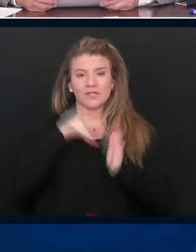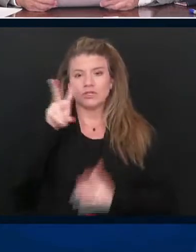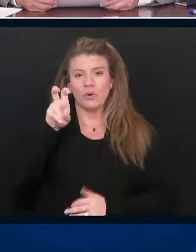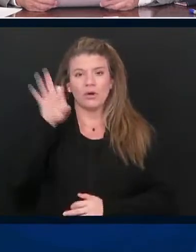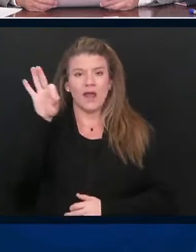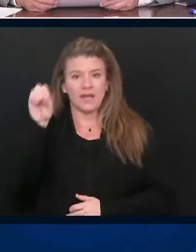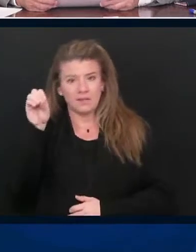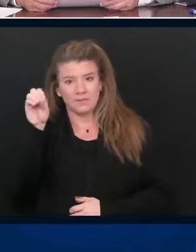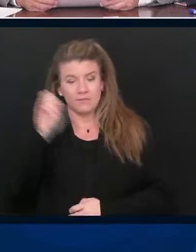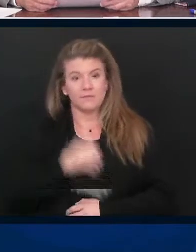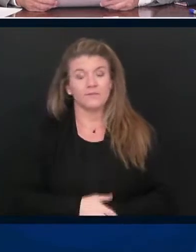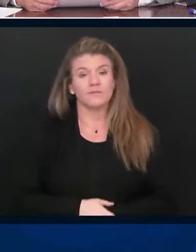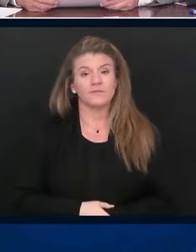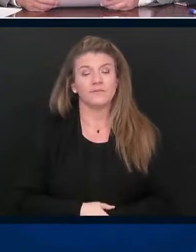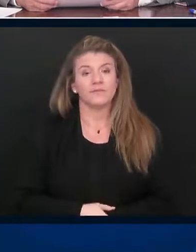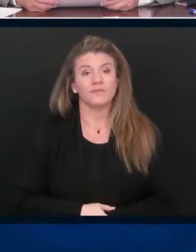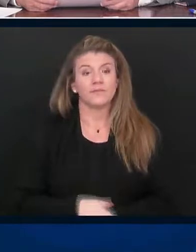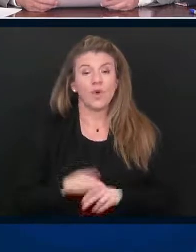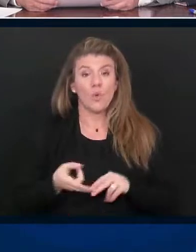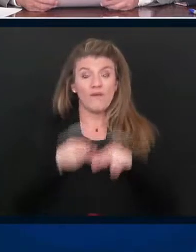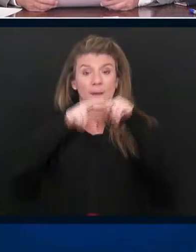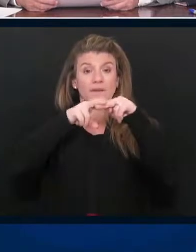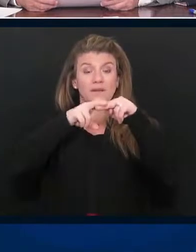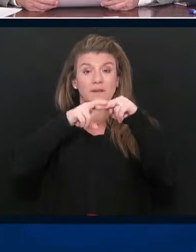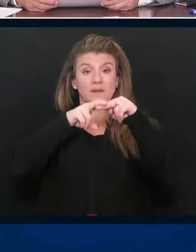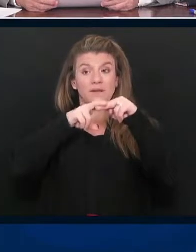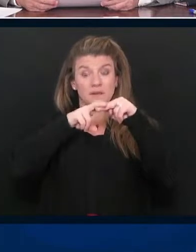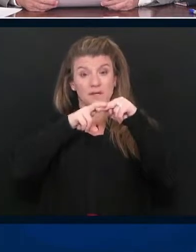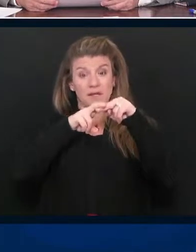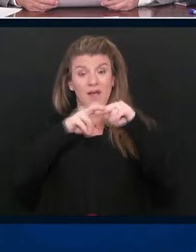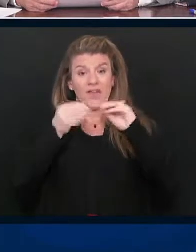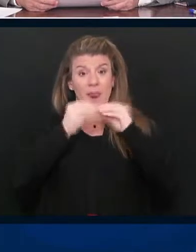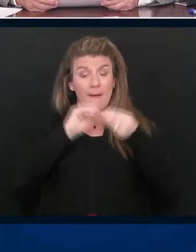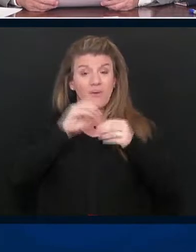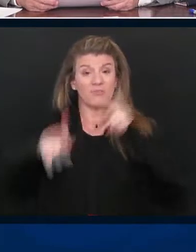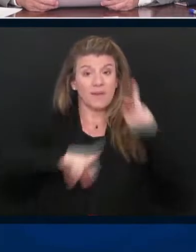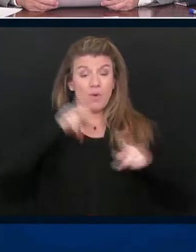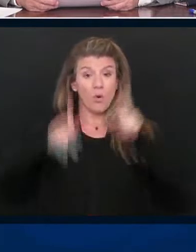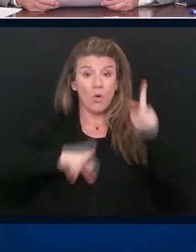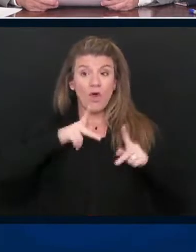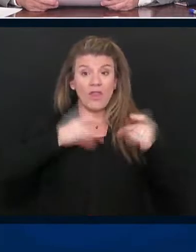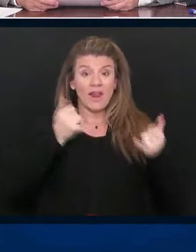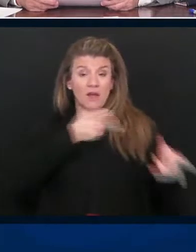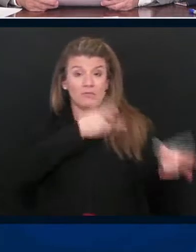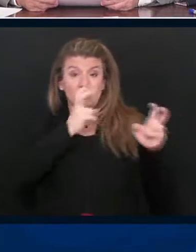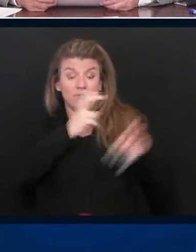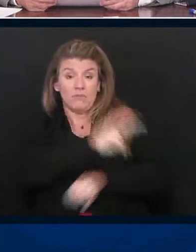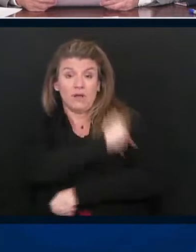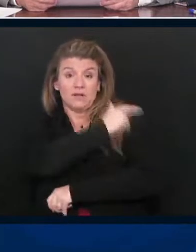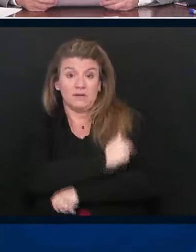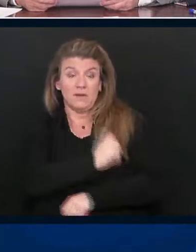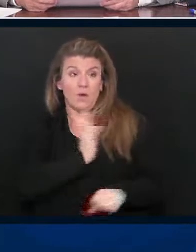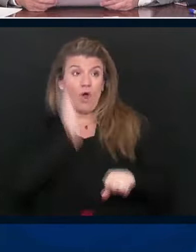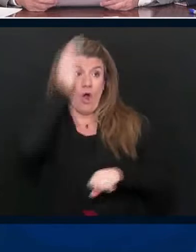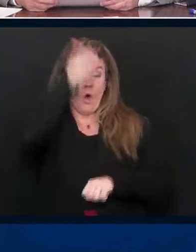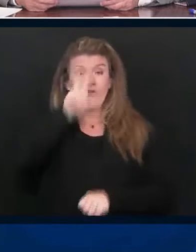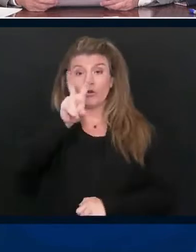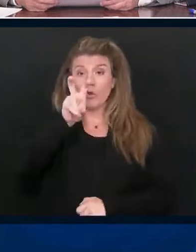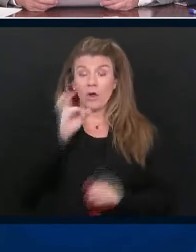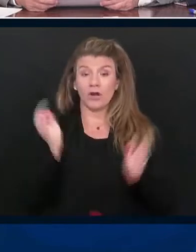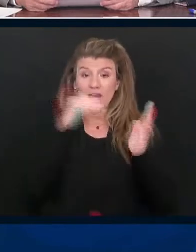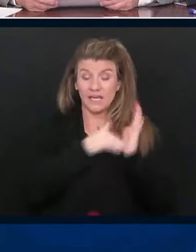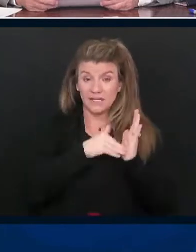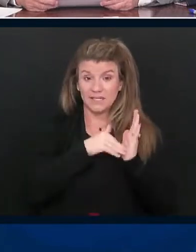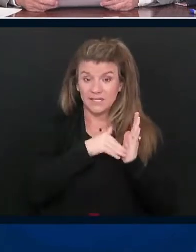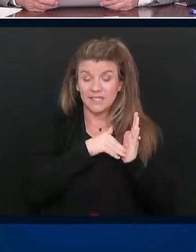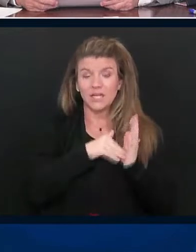130,290. We've upticked as far as the number of people that are in the hospital. We're over 200 again,